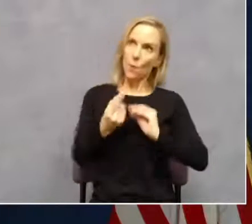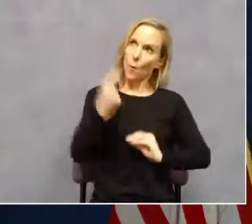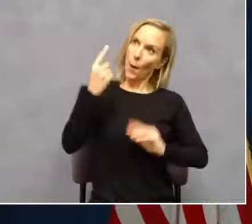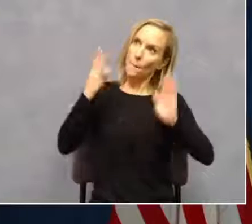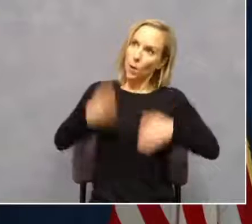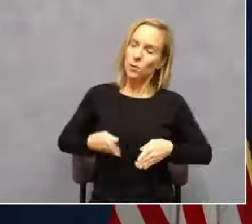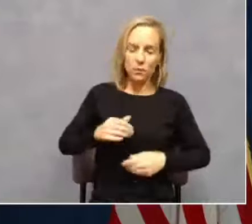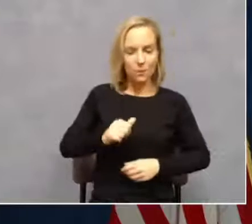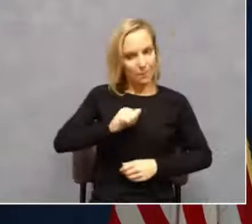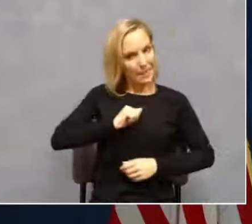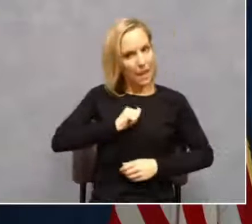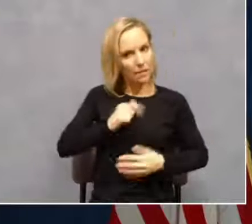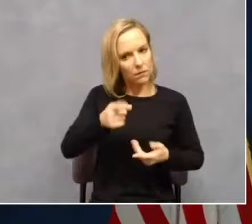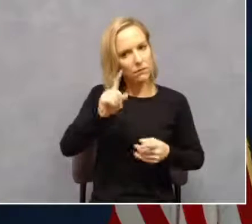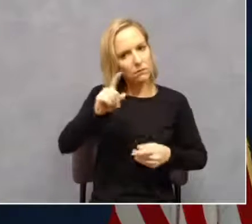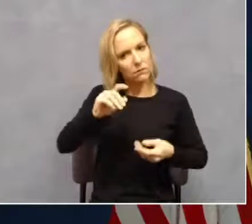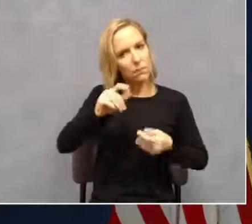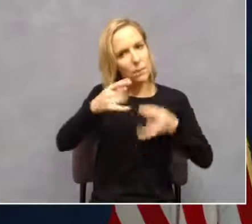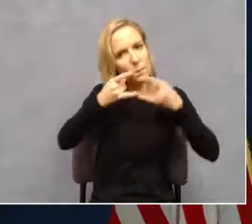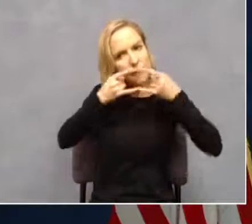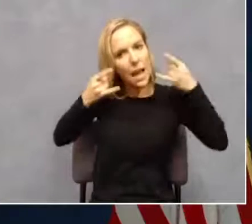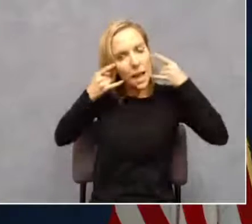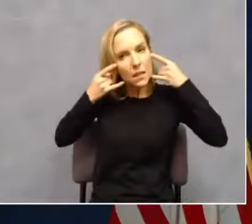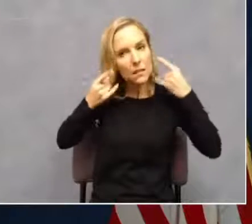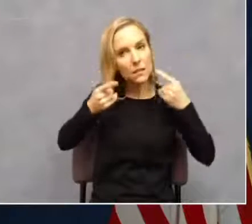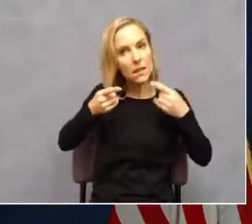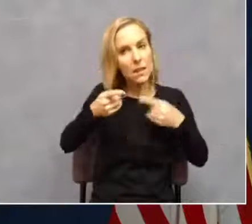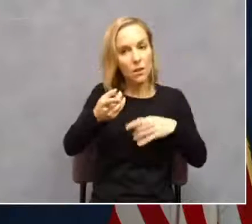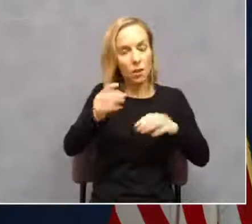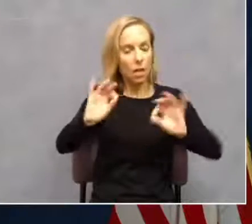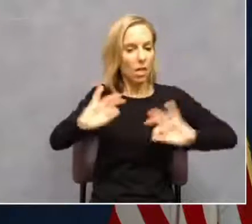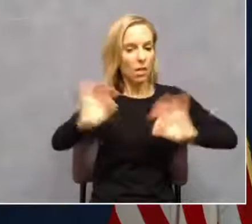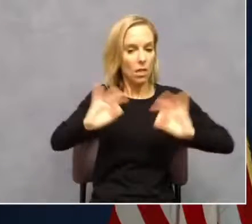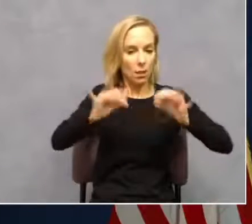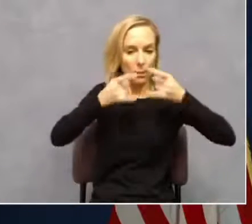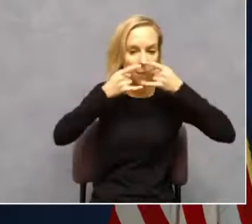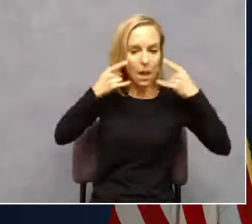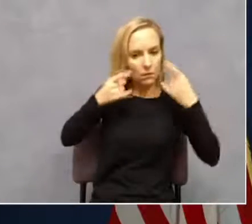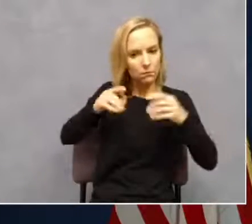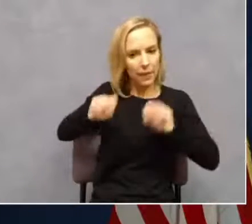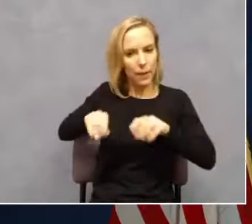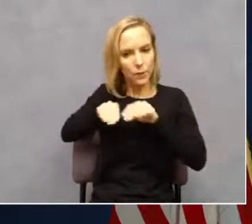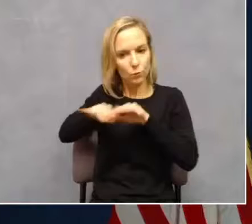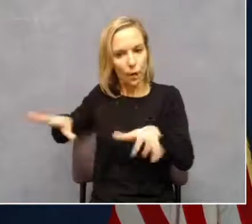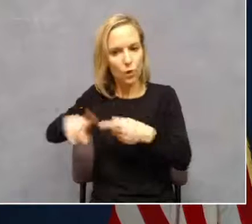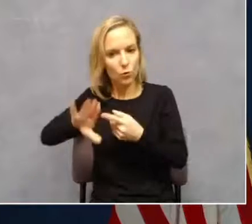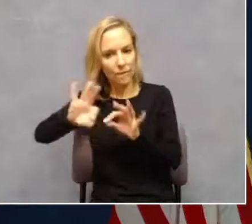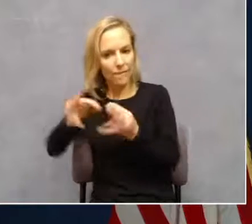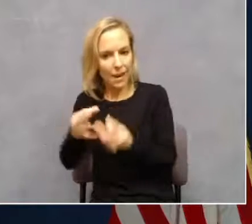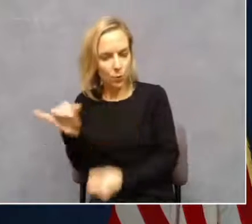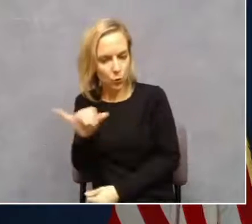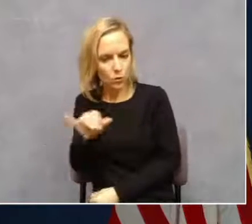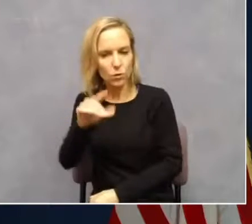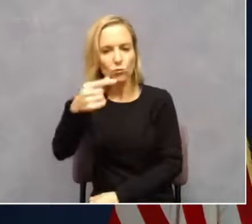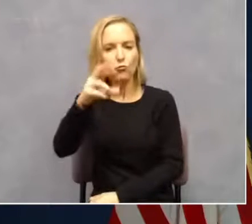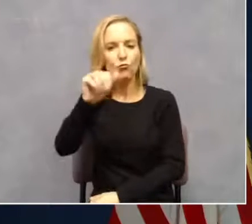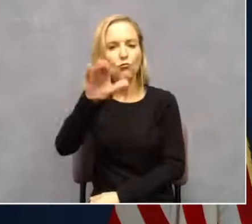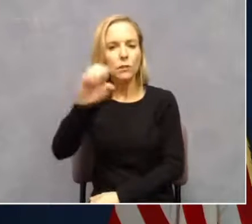needed. You're also more likely to spread it to your family if you don't. Grace? Governor, is there a